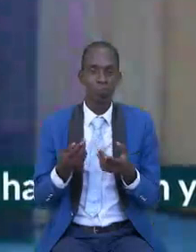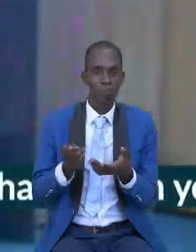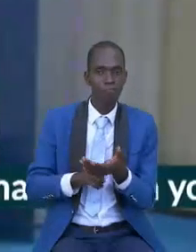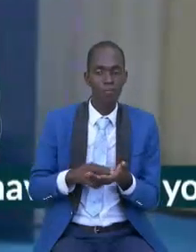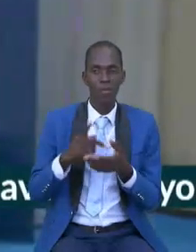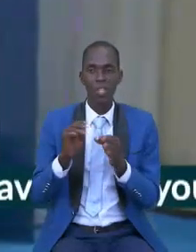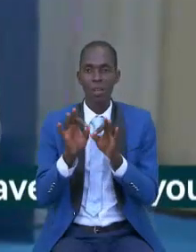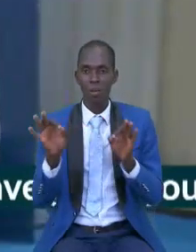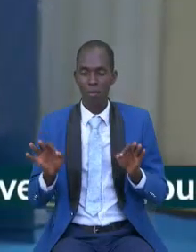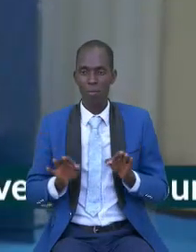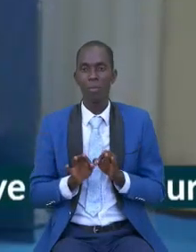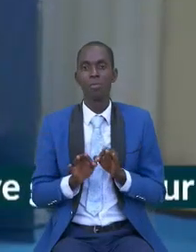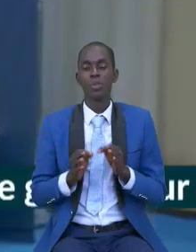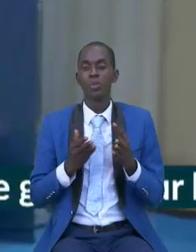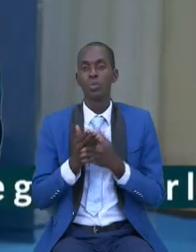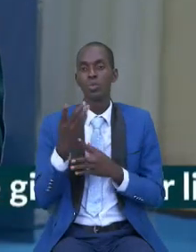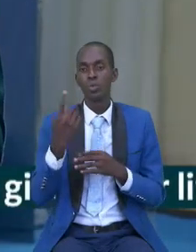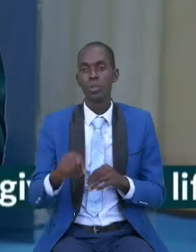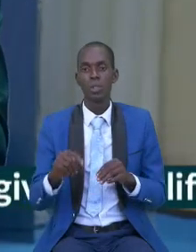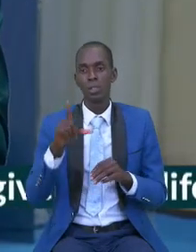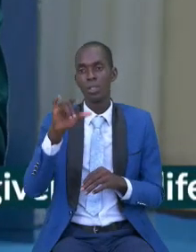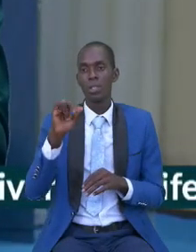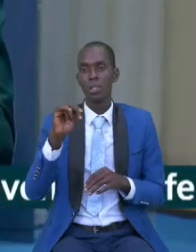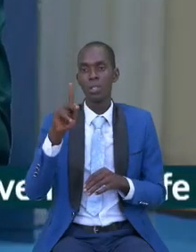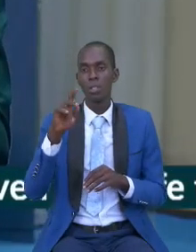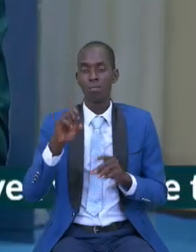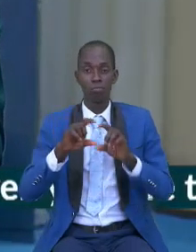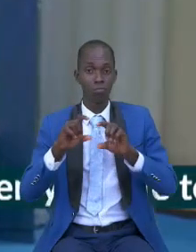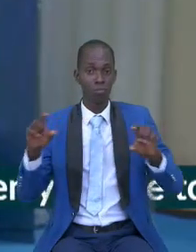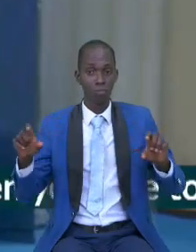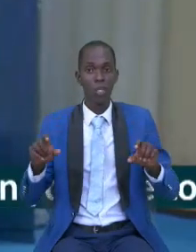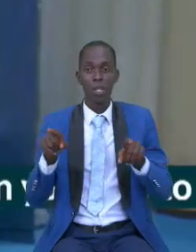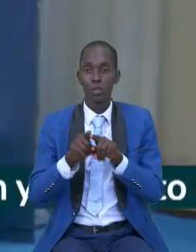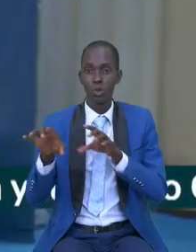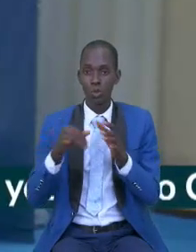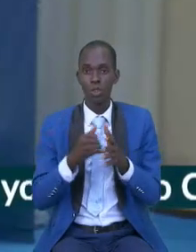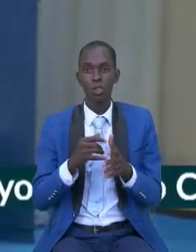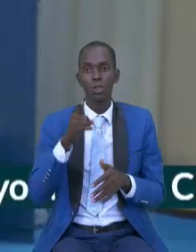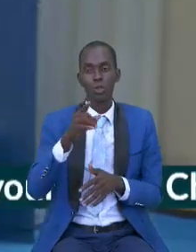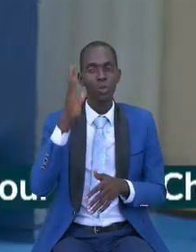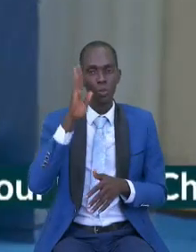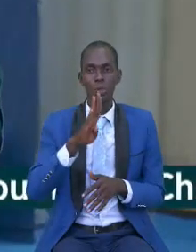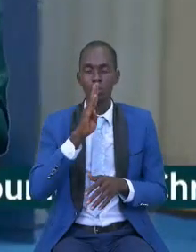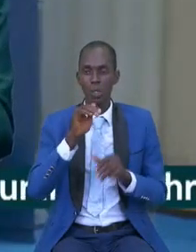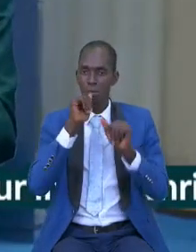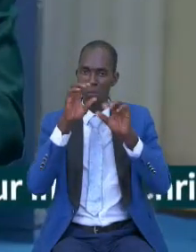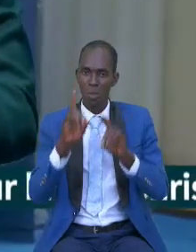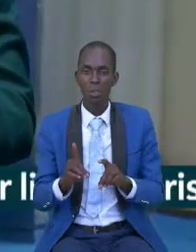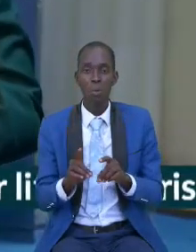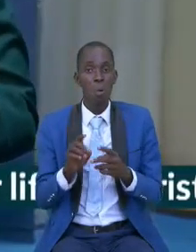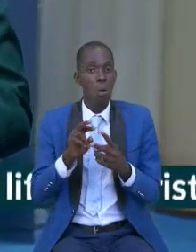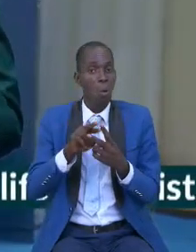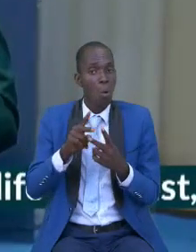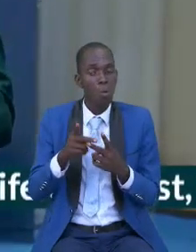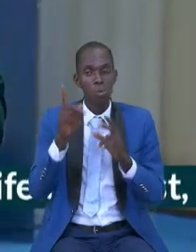it online. As you do that, you will be blessed. Either you send it through SMS